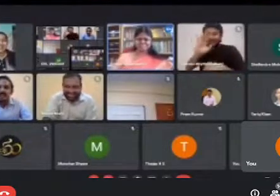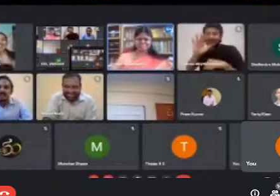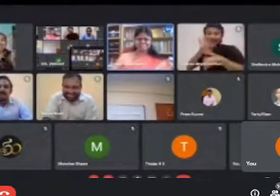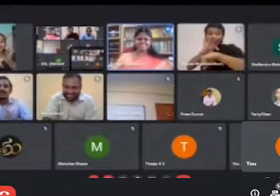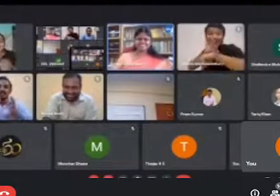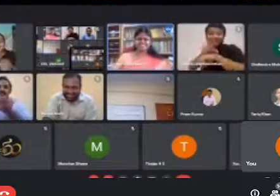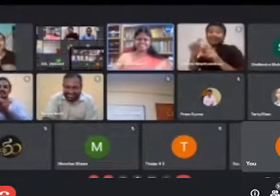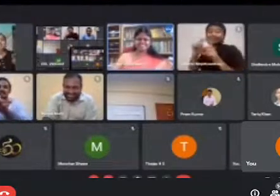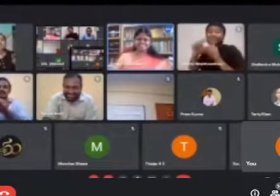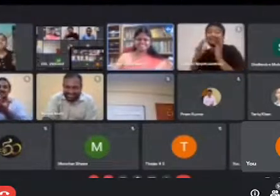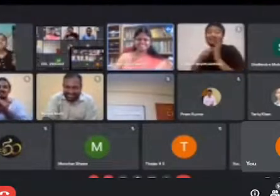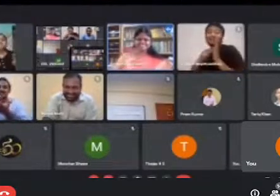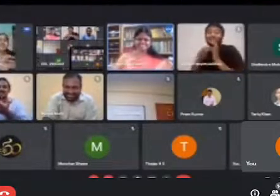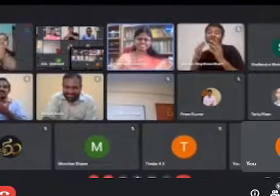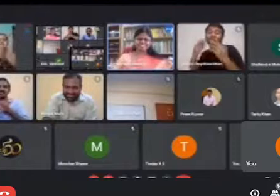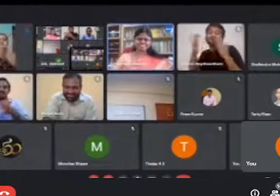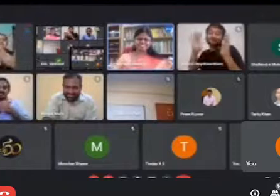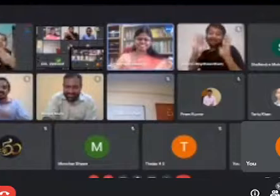Bye.